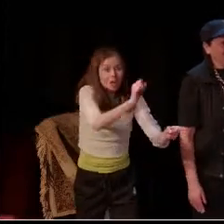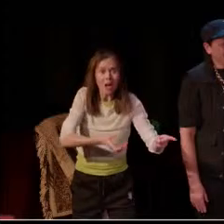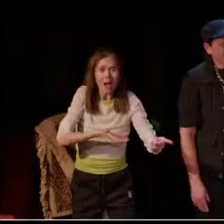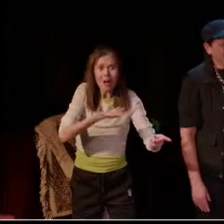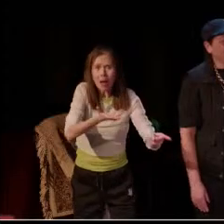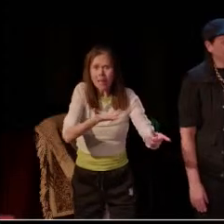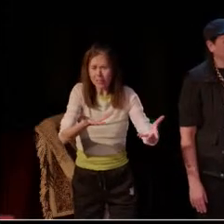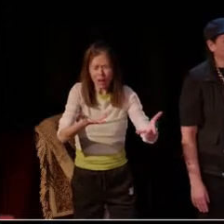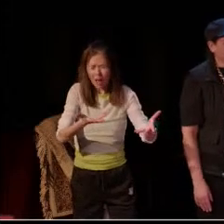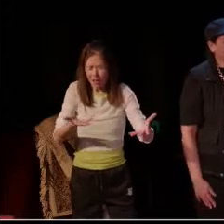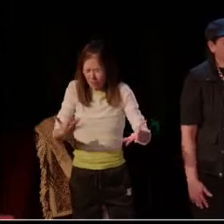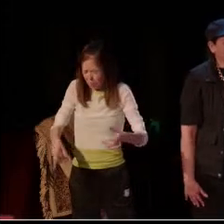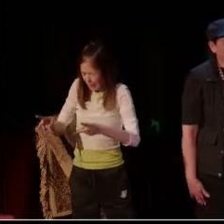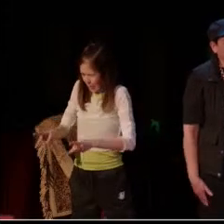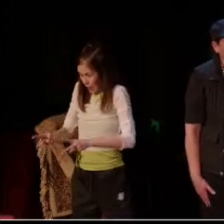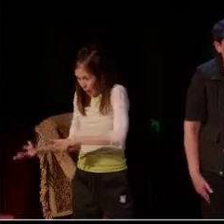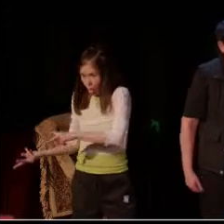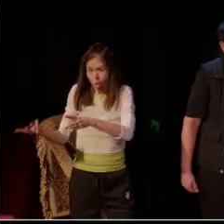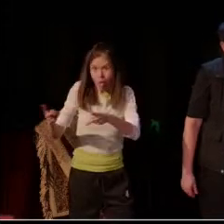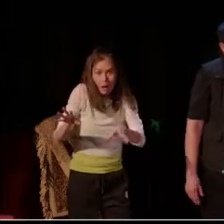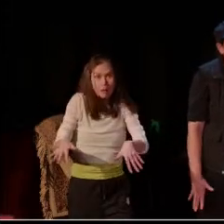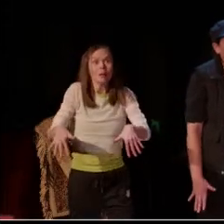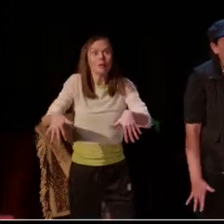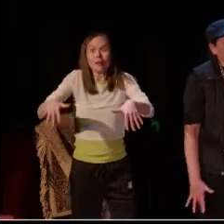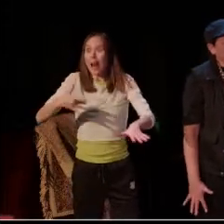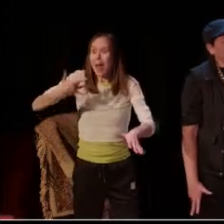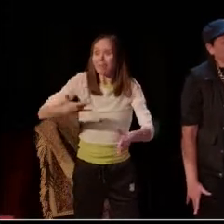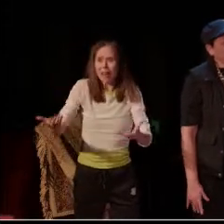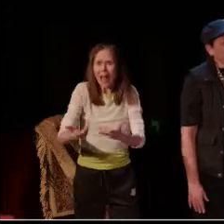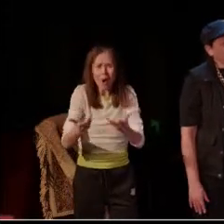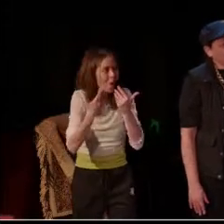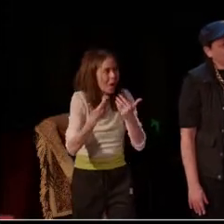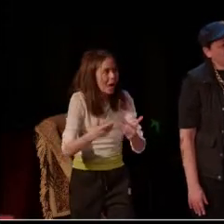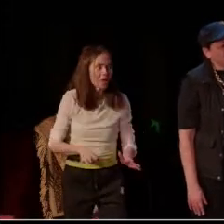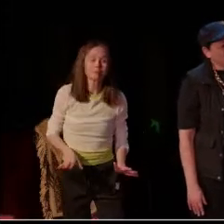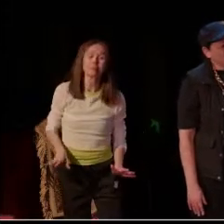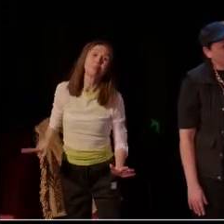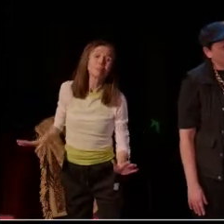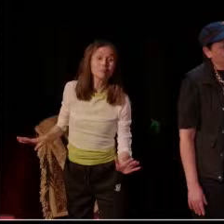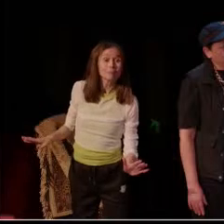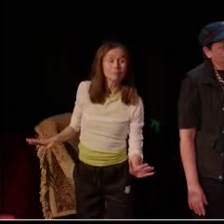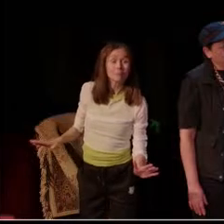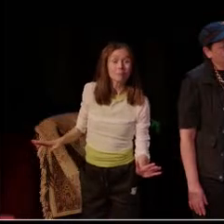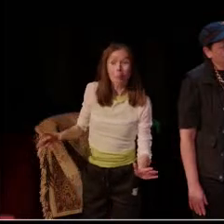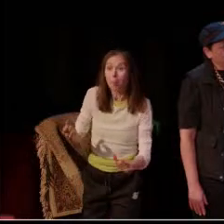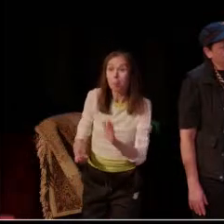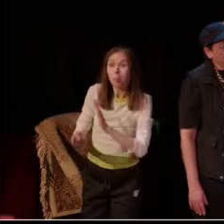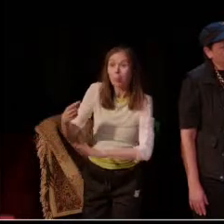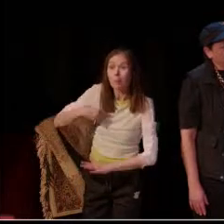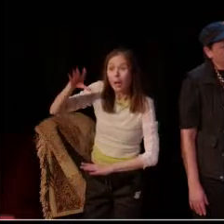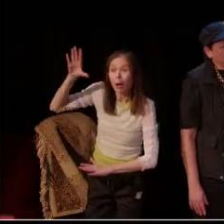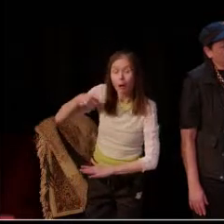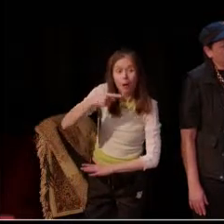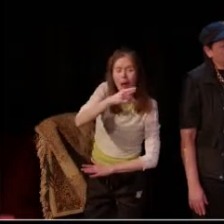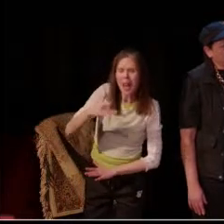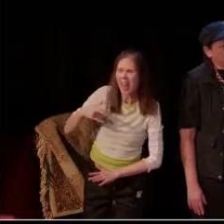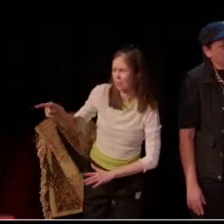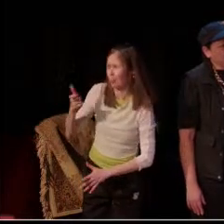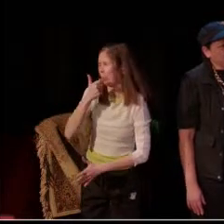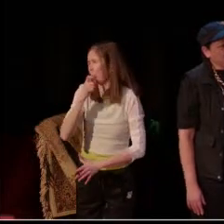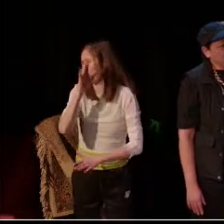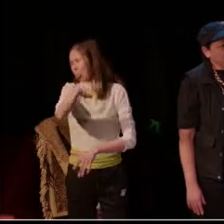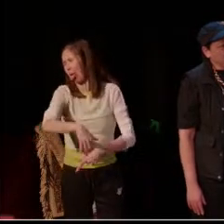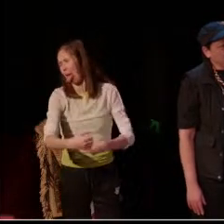she was brought back from the dead. If I had told you she was alive, you would have laughed as if I told you a